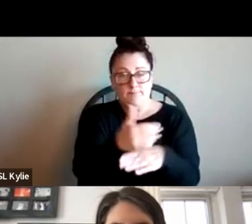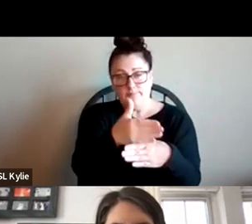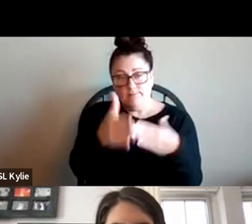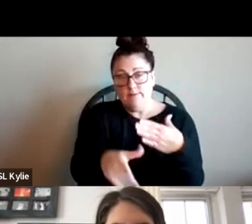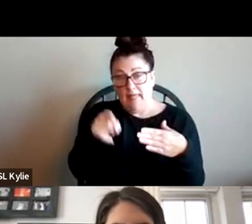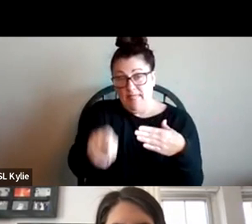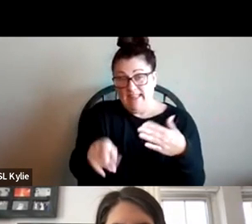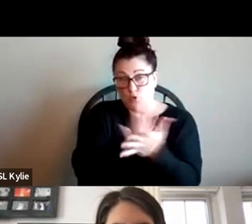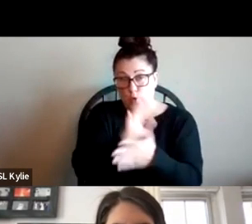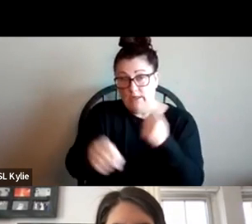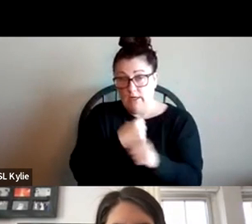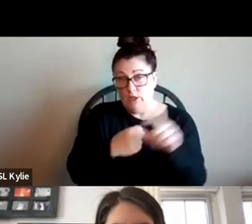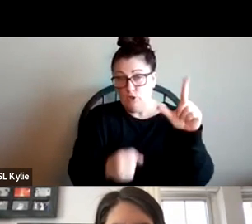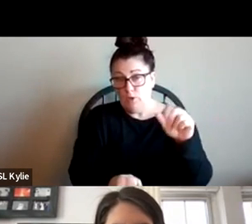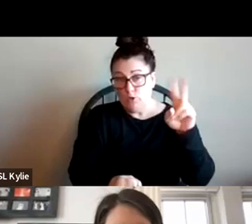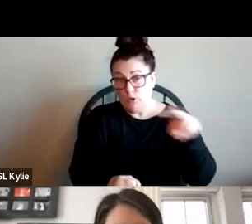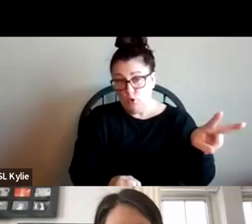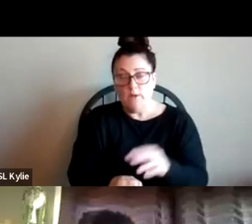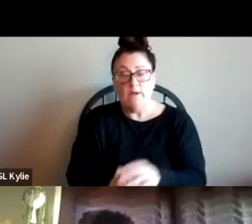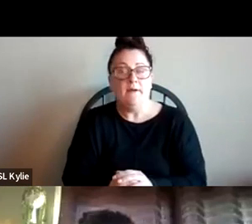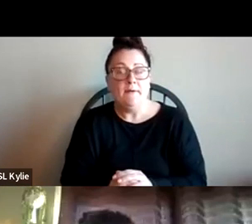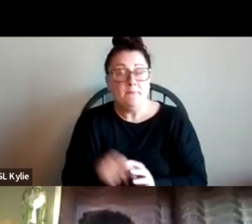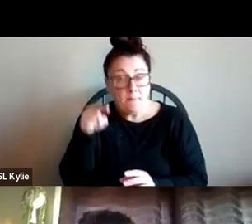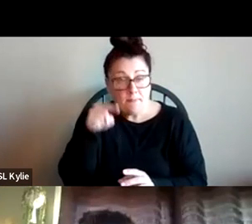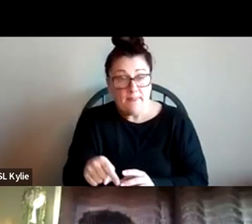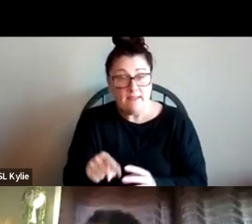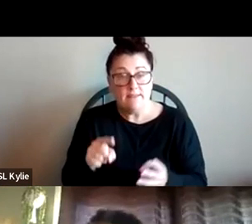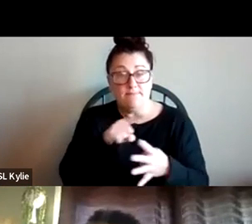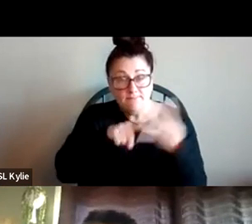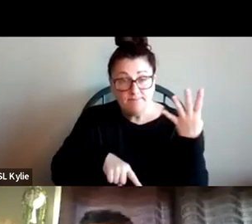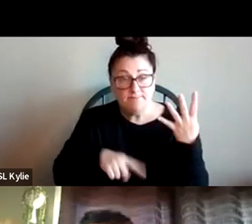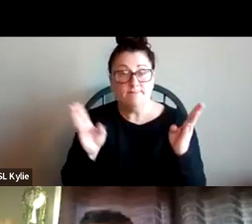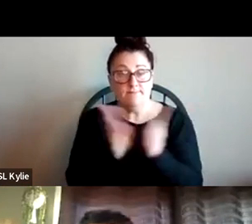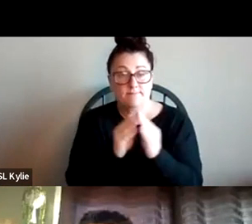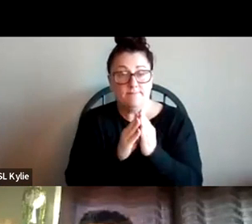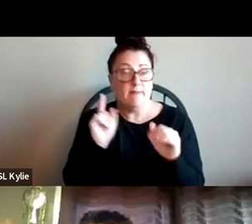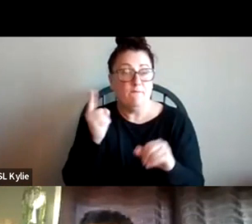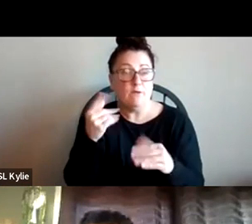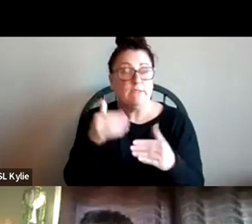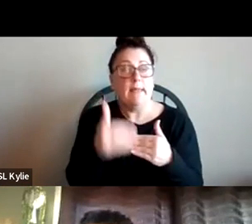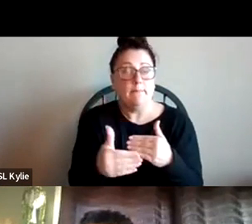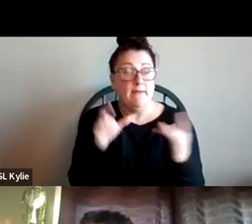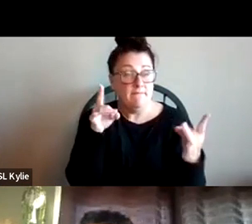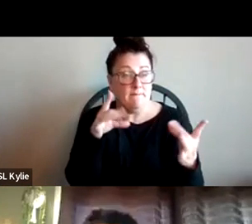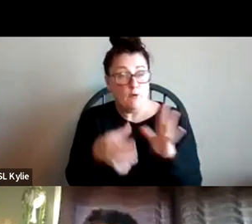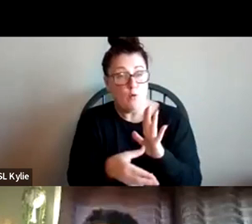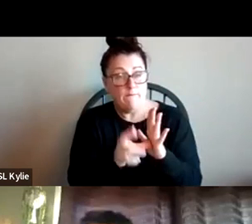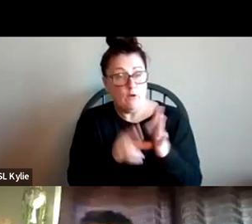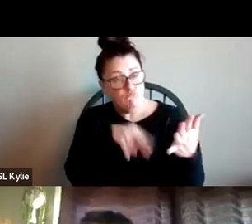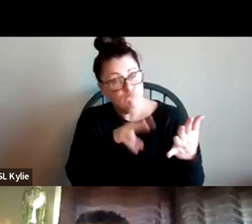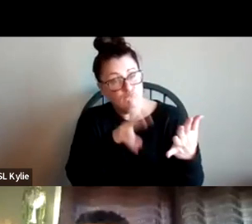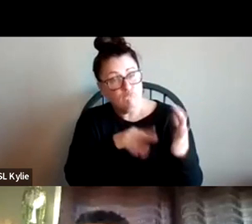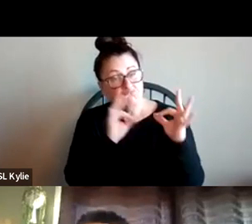year. These listening sessions are one of the first steps. Your feedback will be reviewed by the search